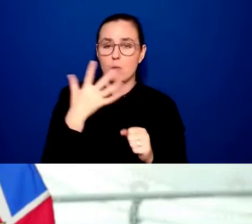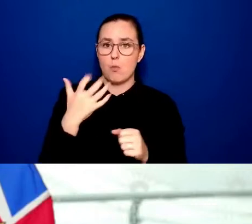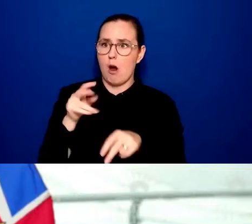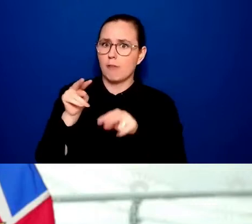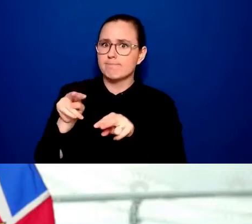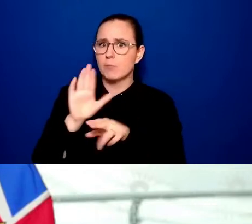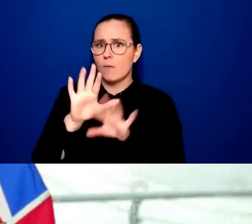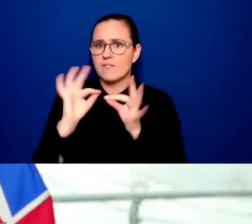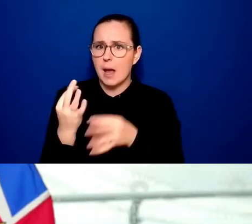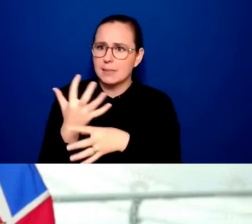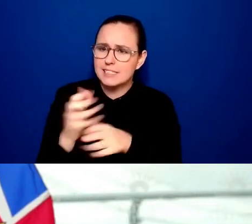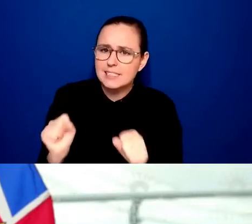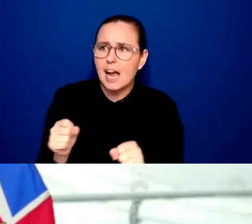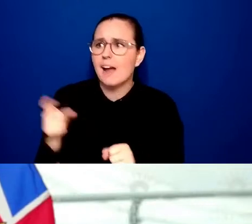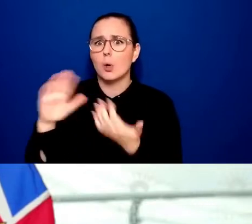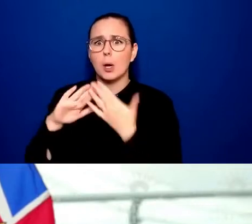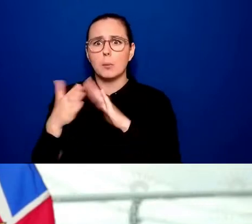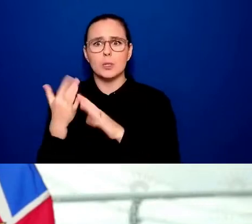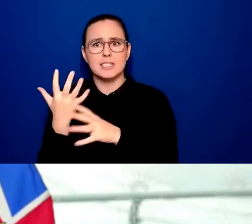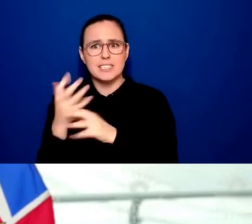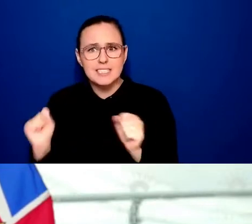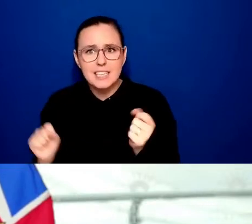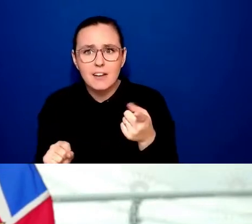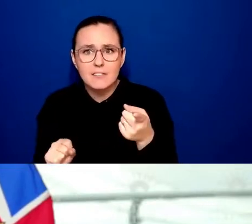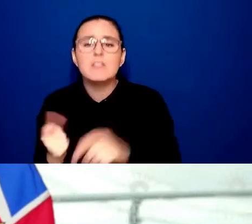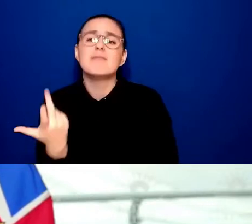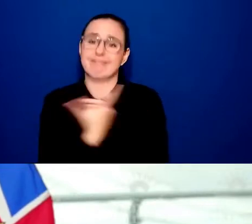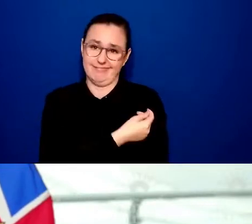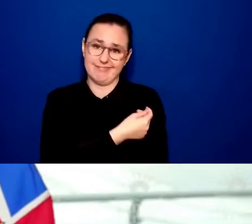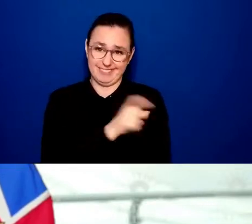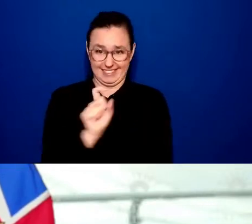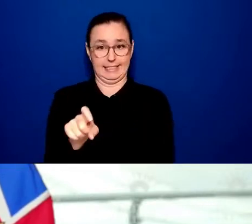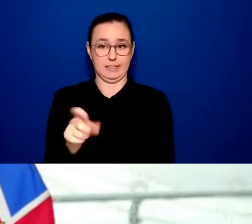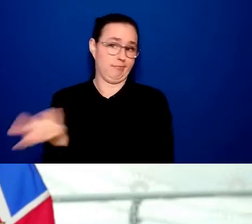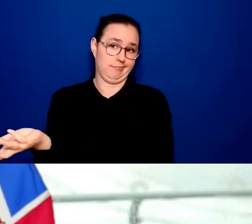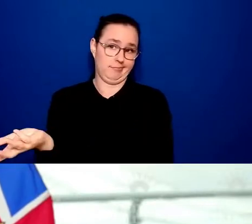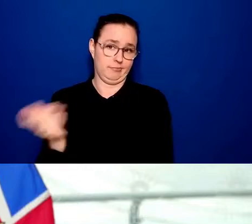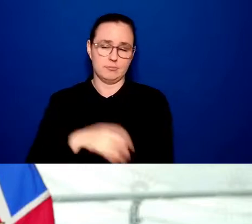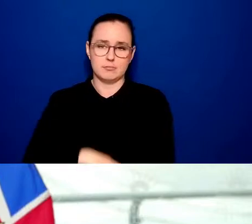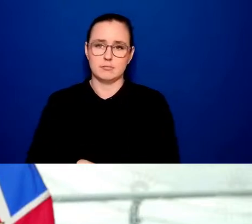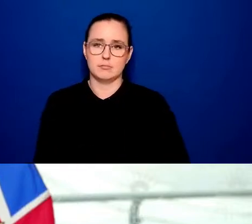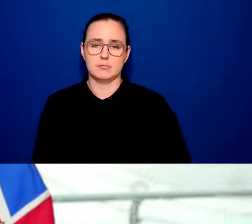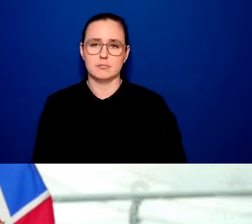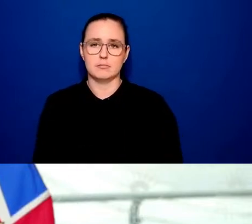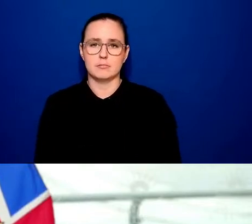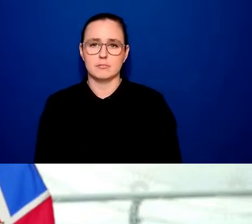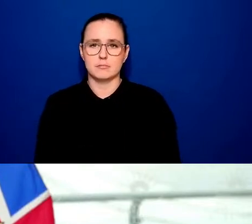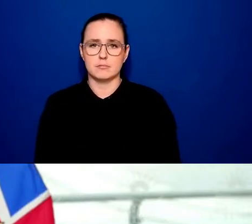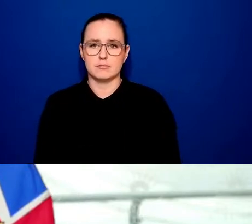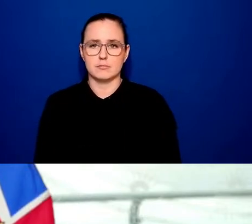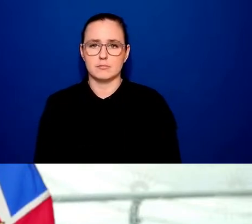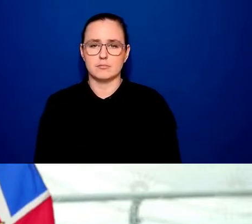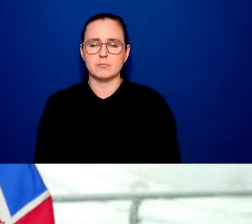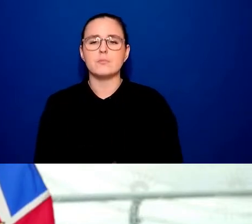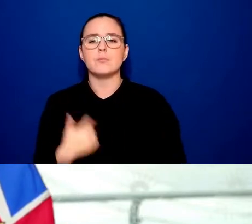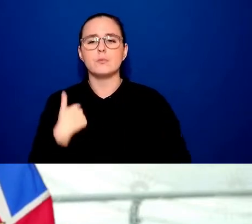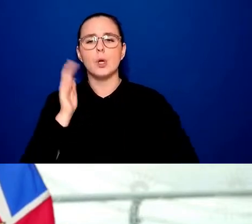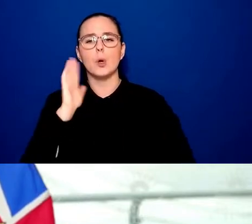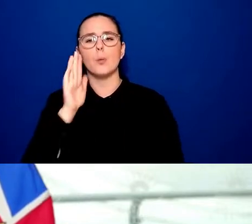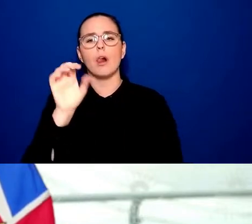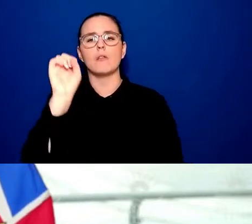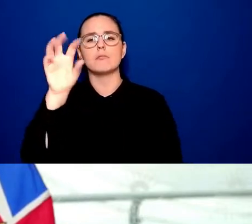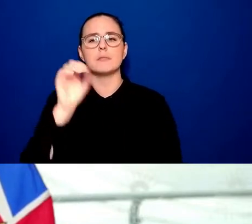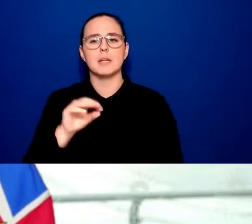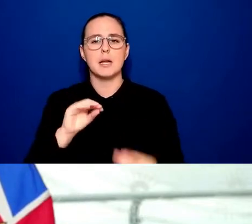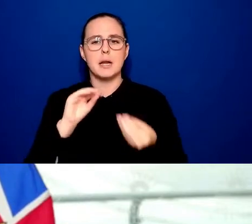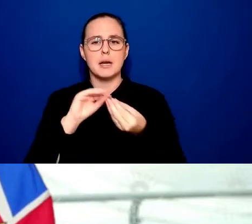is to get vaccinated. I want to take you through some of the other significant numbers with respect to surgery, with respect